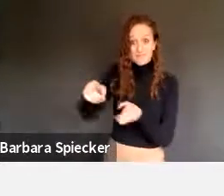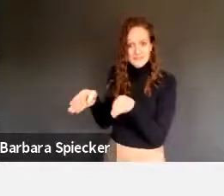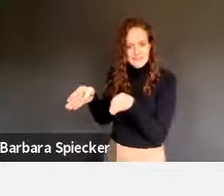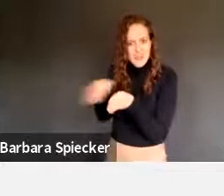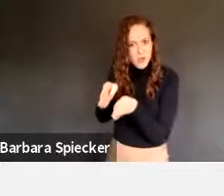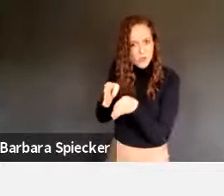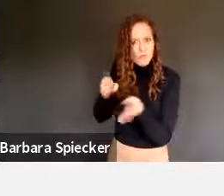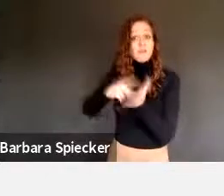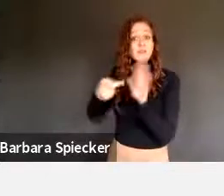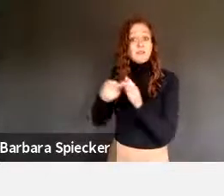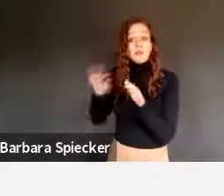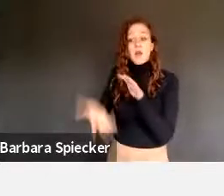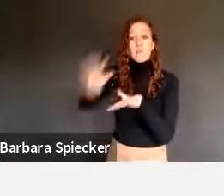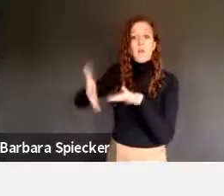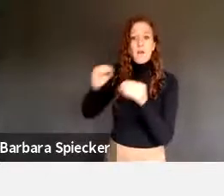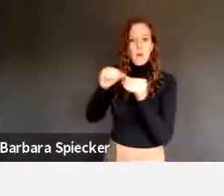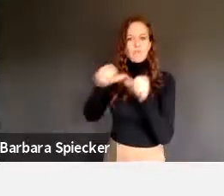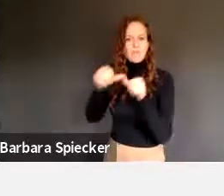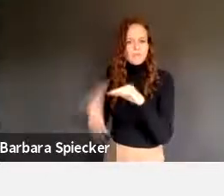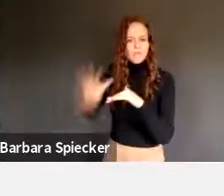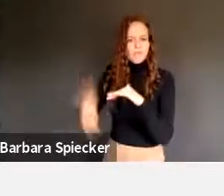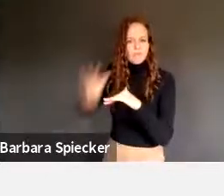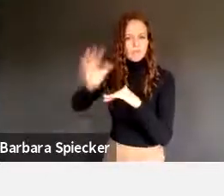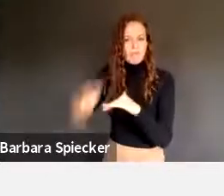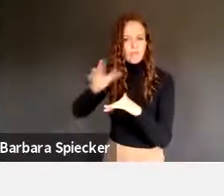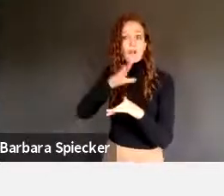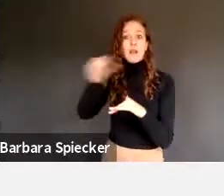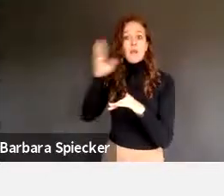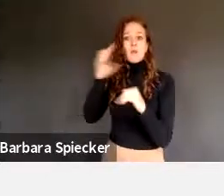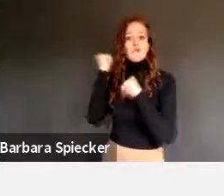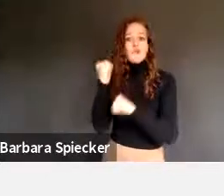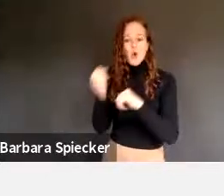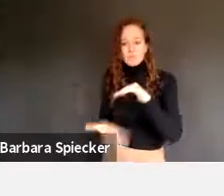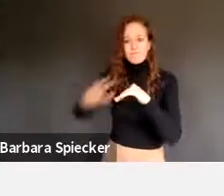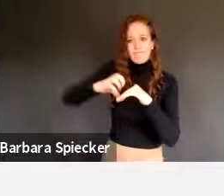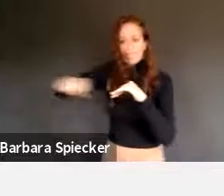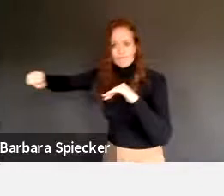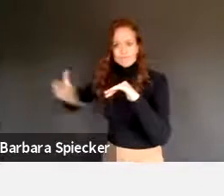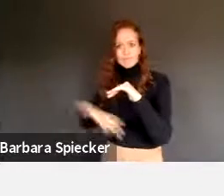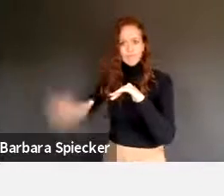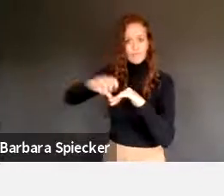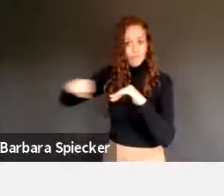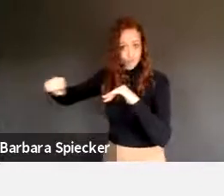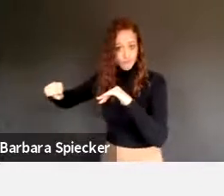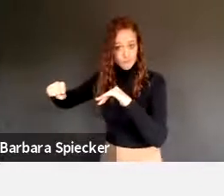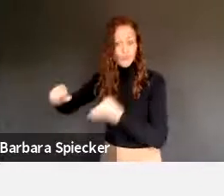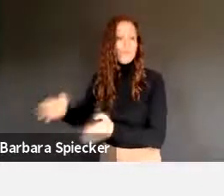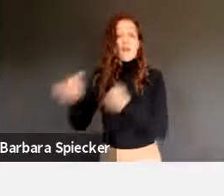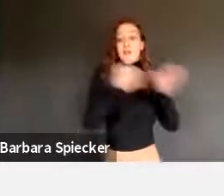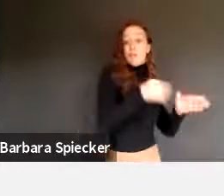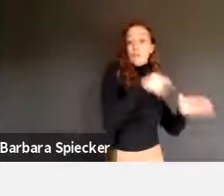North has a narrow continental shelf with more persistent coastal upwelling and strong offshore